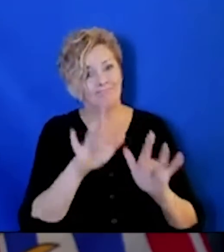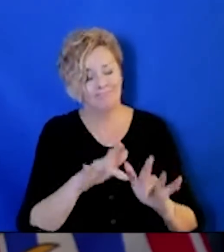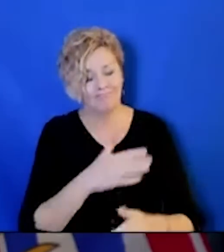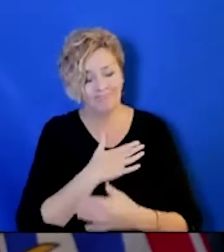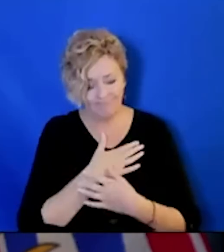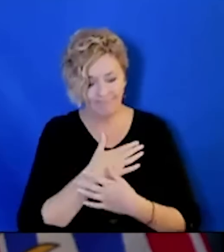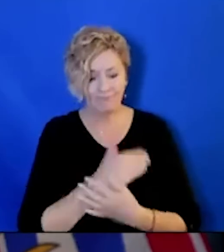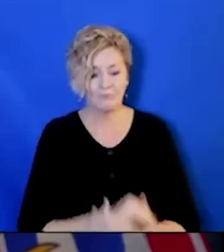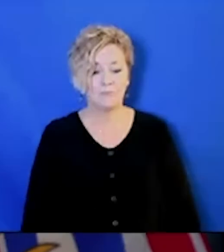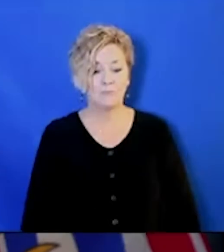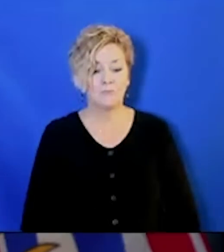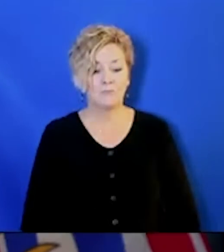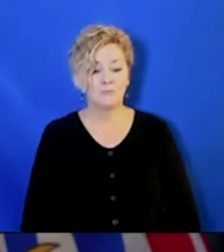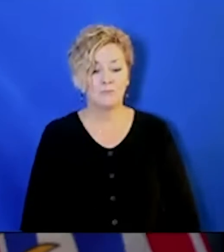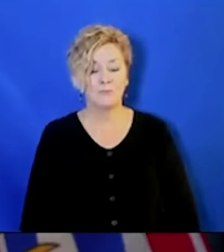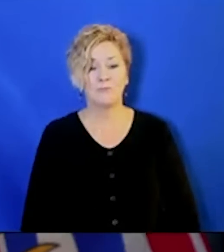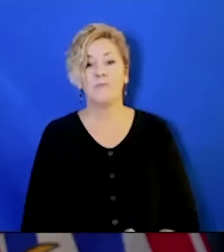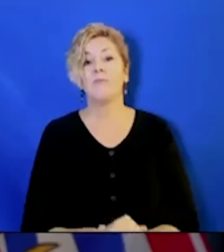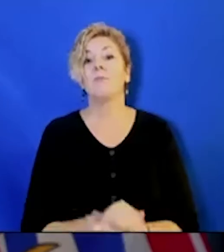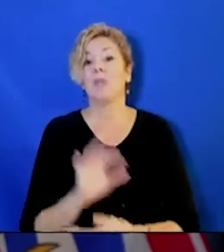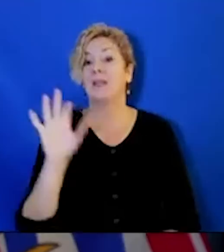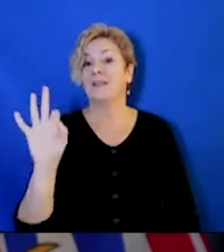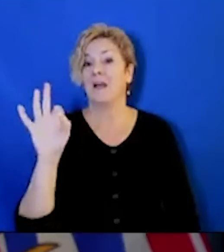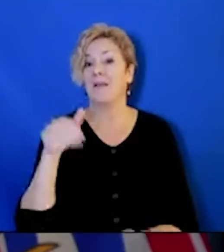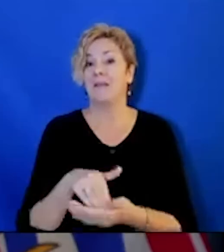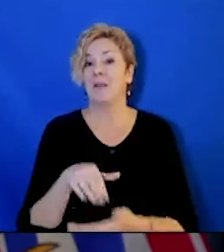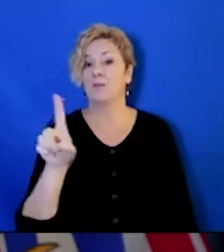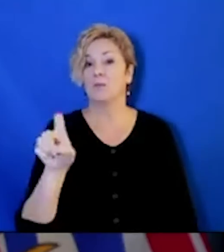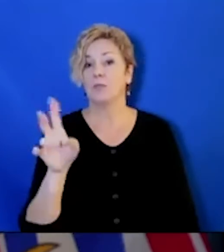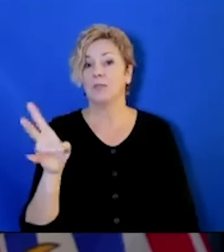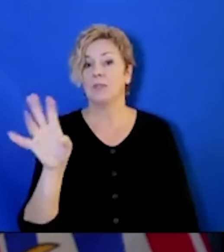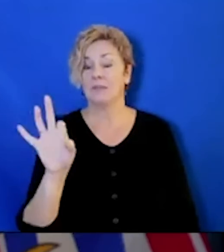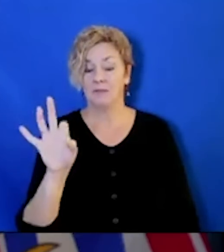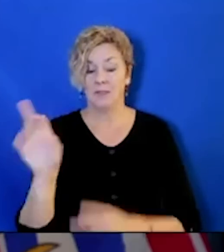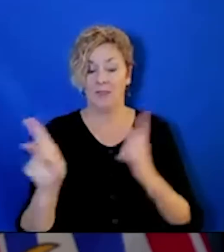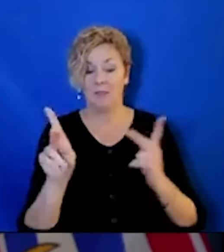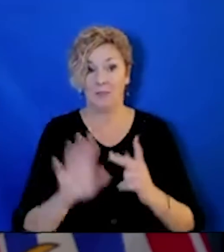9,179 people across the province who are now under active public health monitoring, and